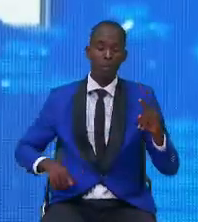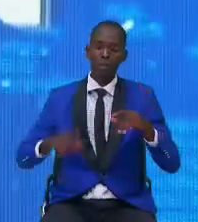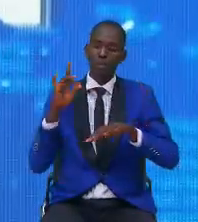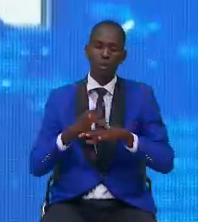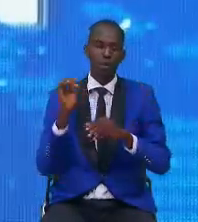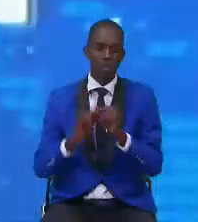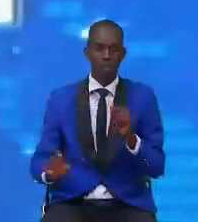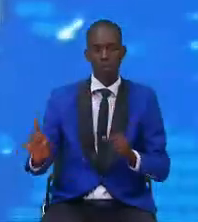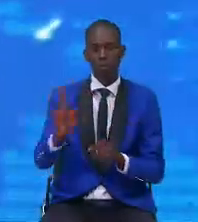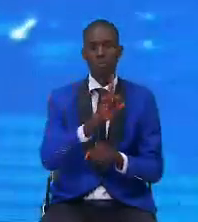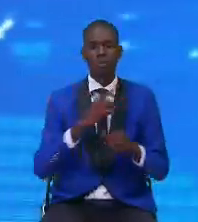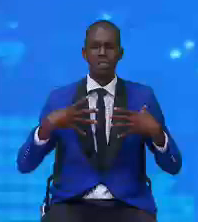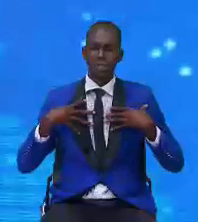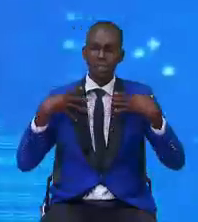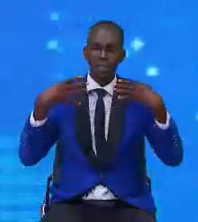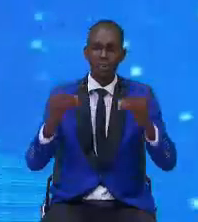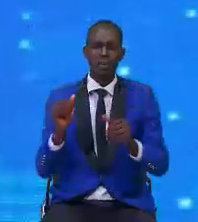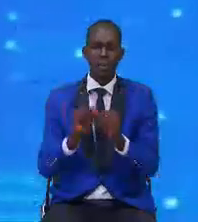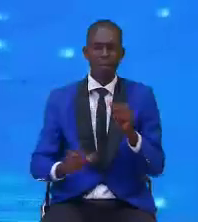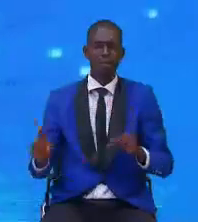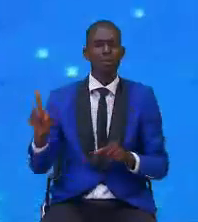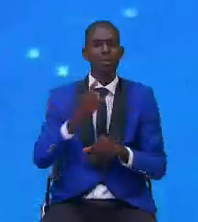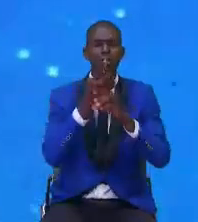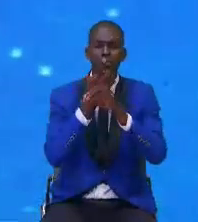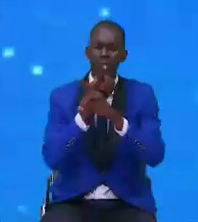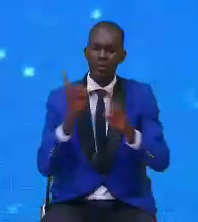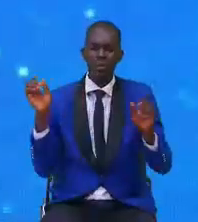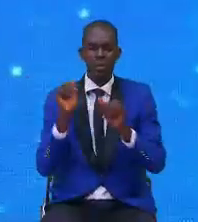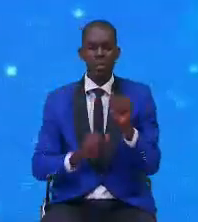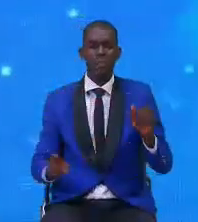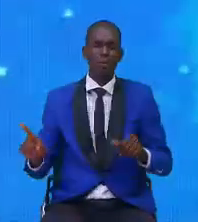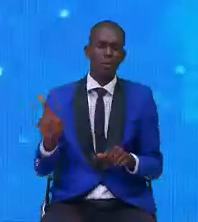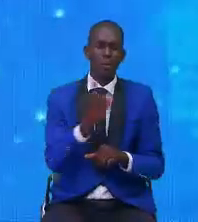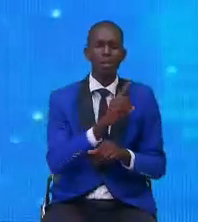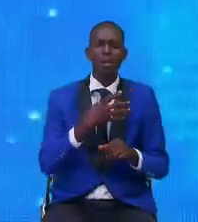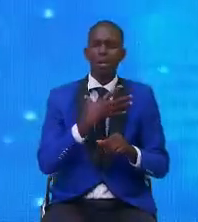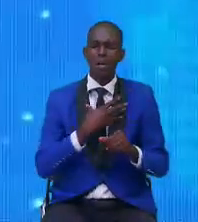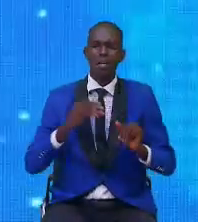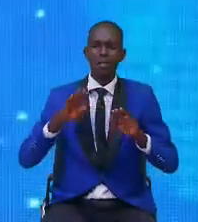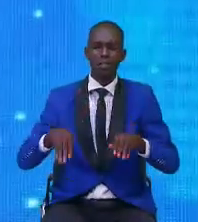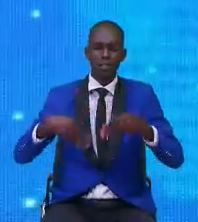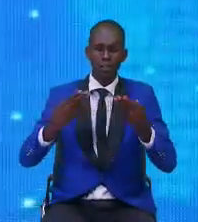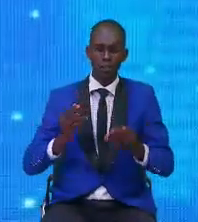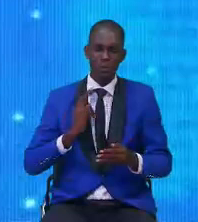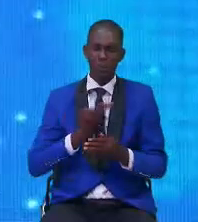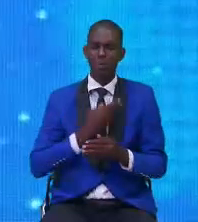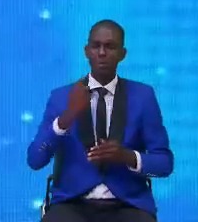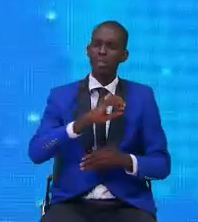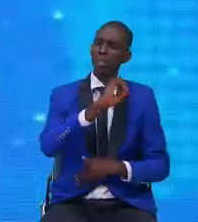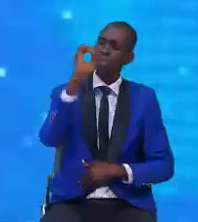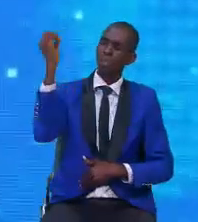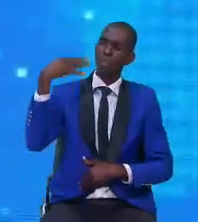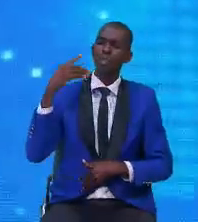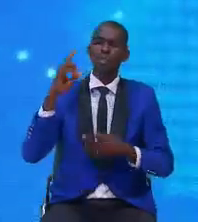Jesus' name. Lord, touch everyone. Heal everyone, deliver everyone,